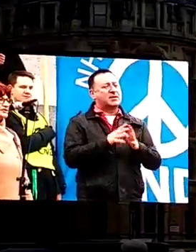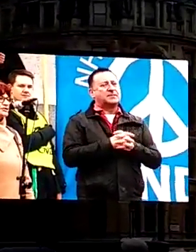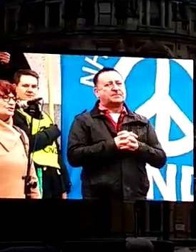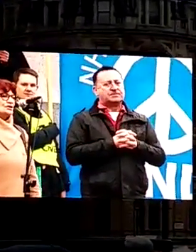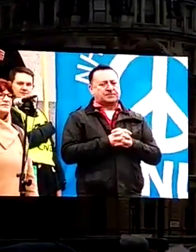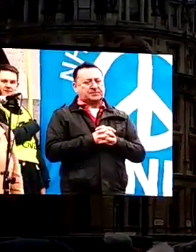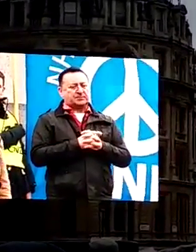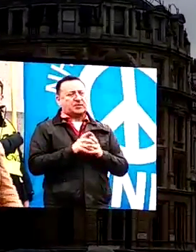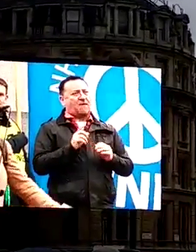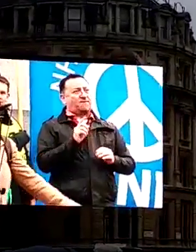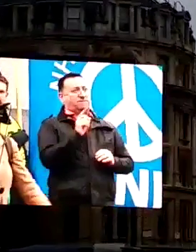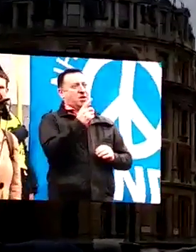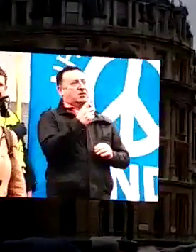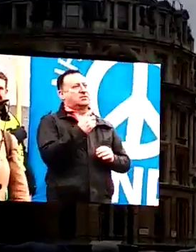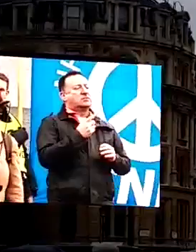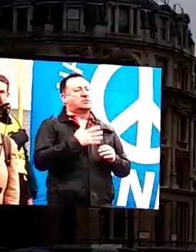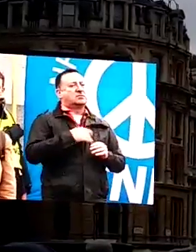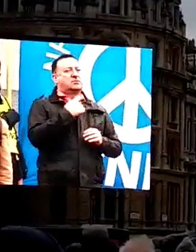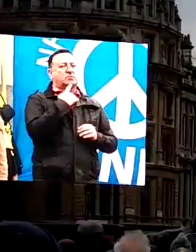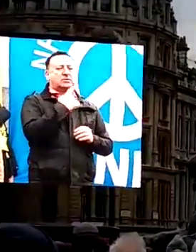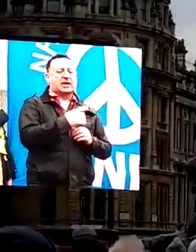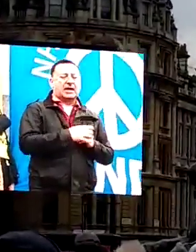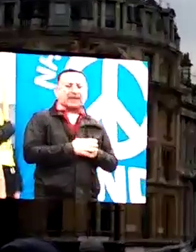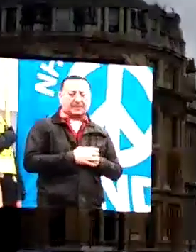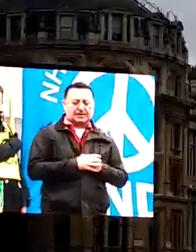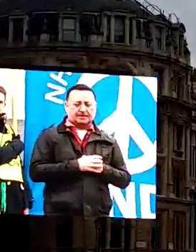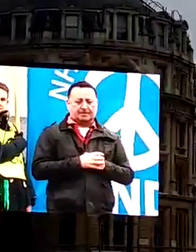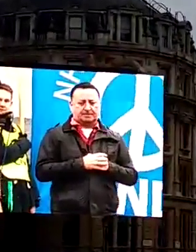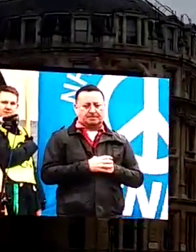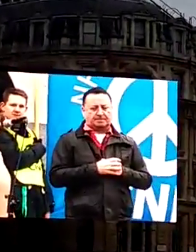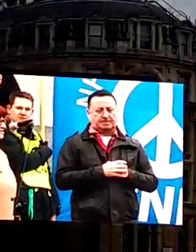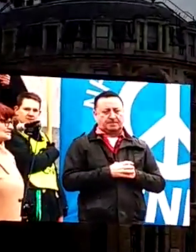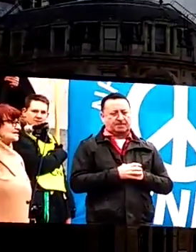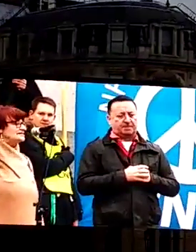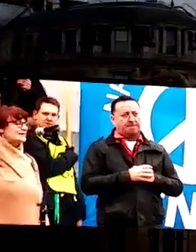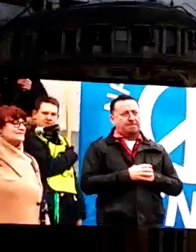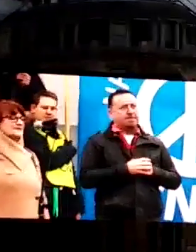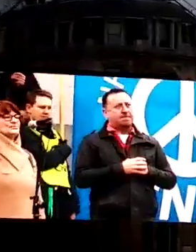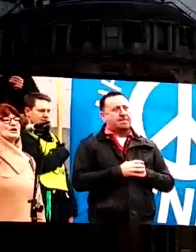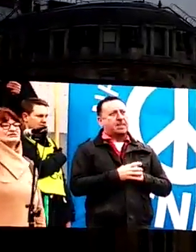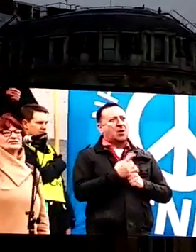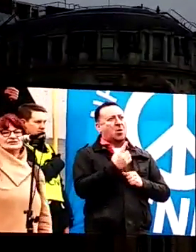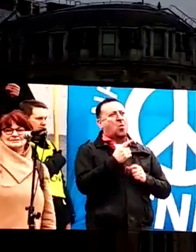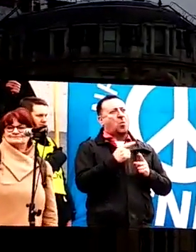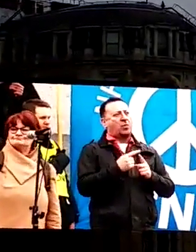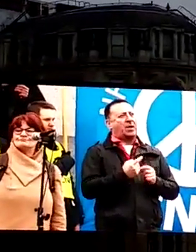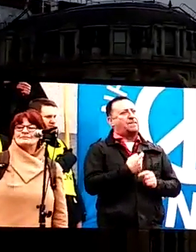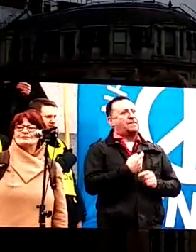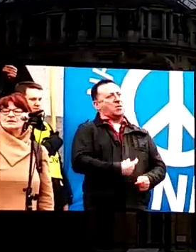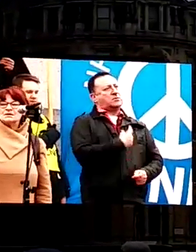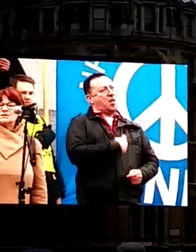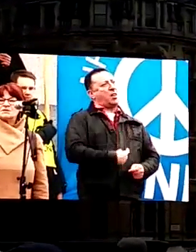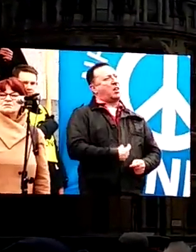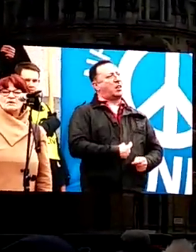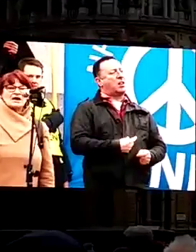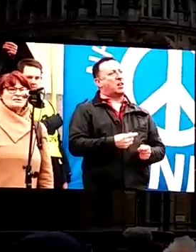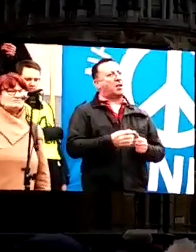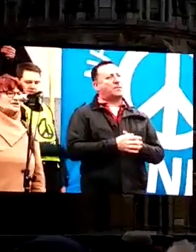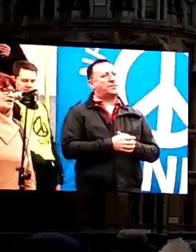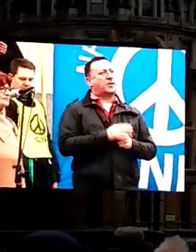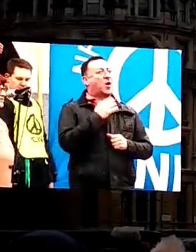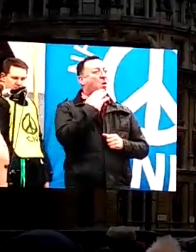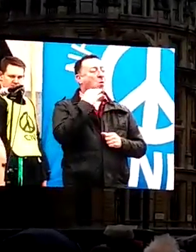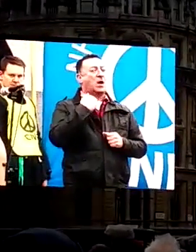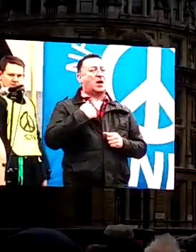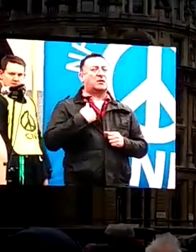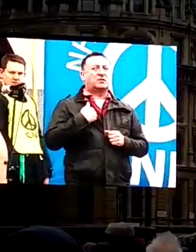Secretary of the National Union of Teachers, a job and a union of which I'm very proud, let me just say something personal. When I